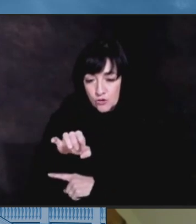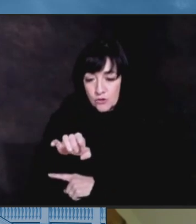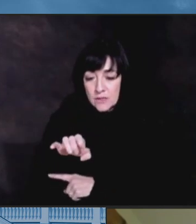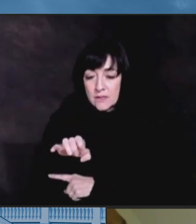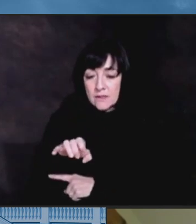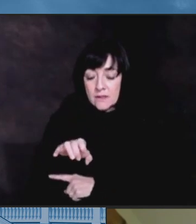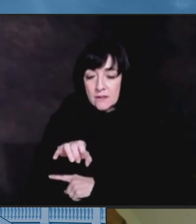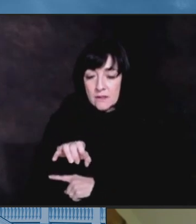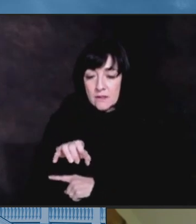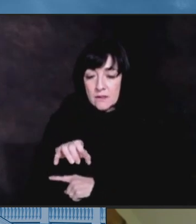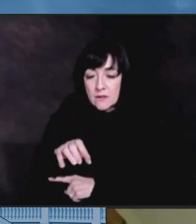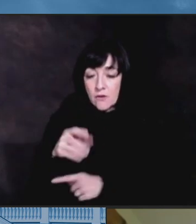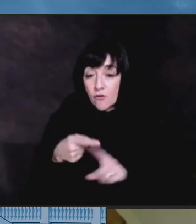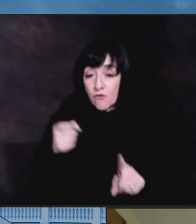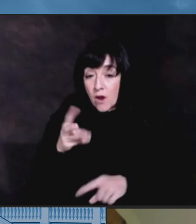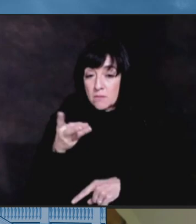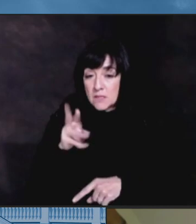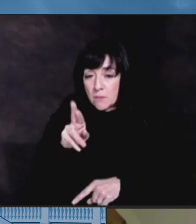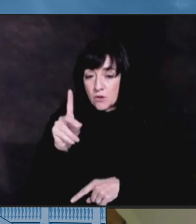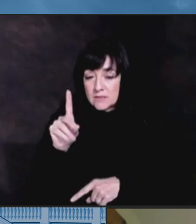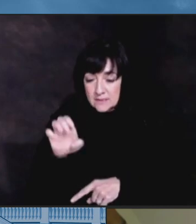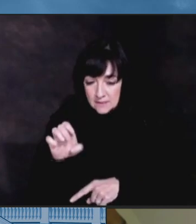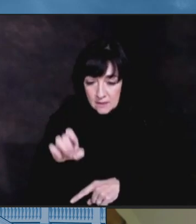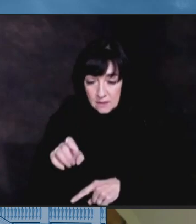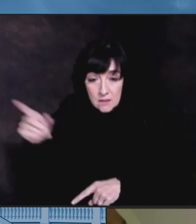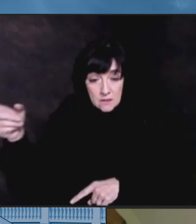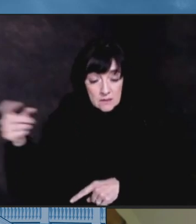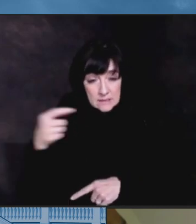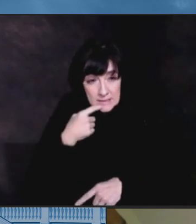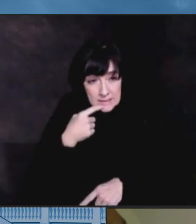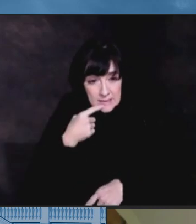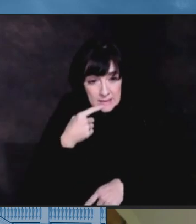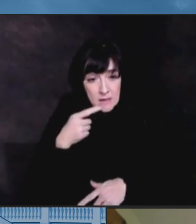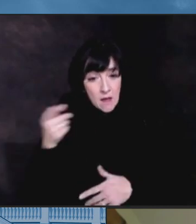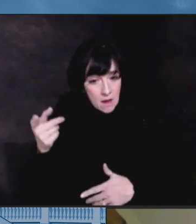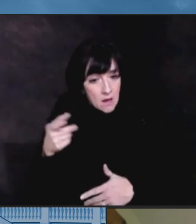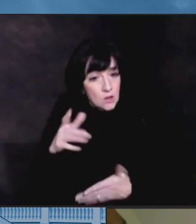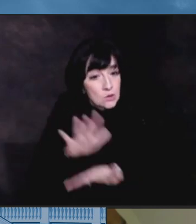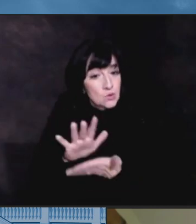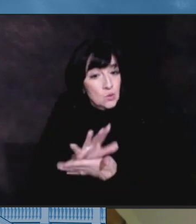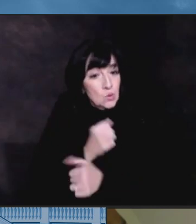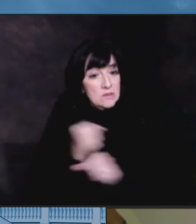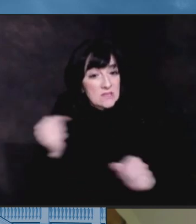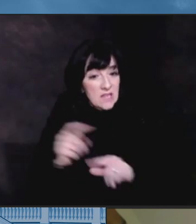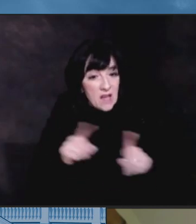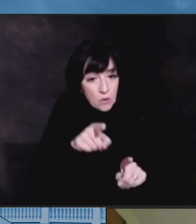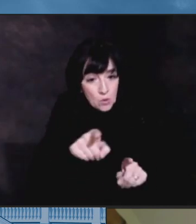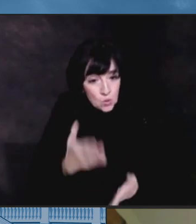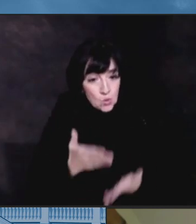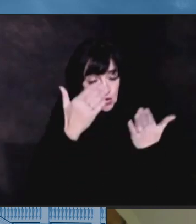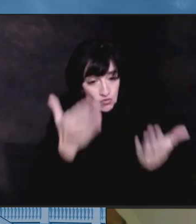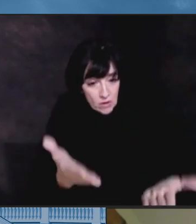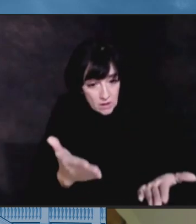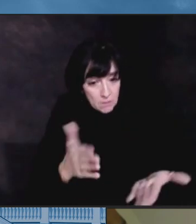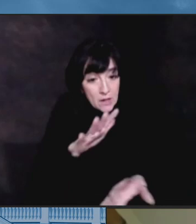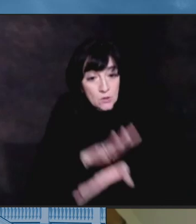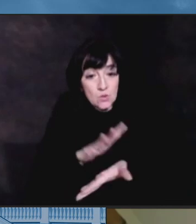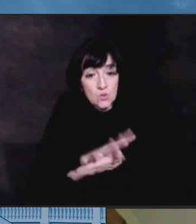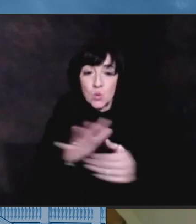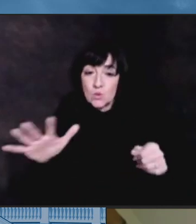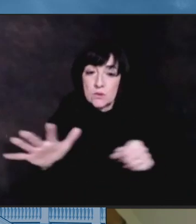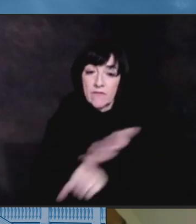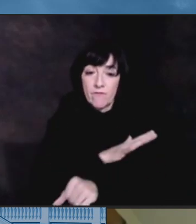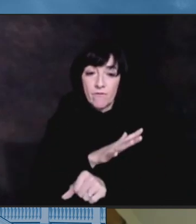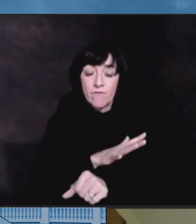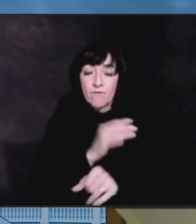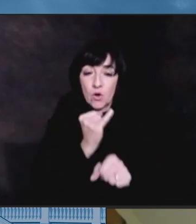said that kids are safe in school, yet you are recommending Delaware schools go fully remote. Is the governor basing his recommendation off of different